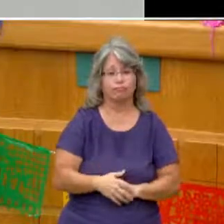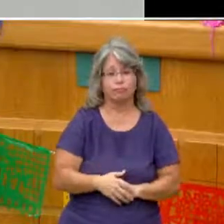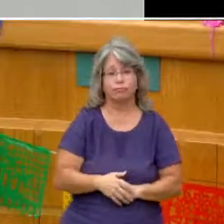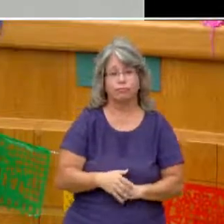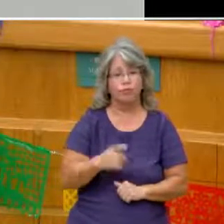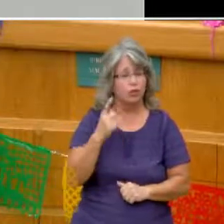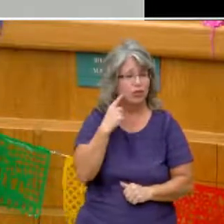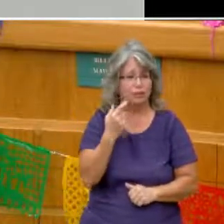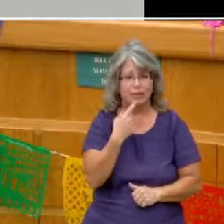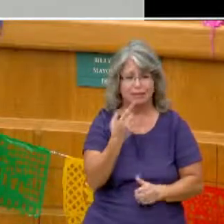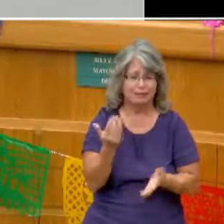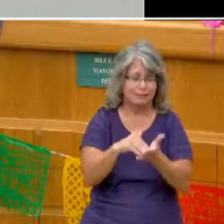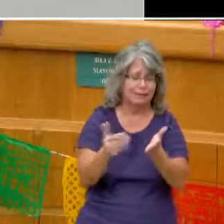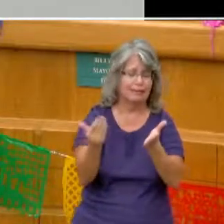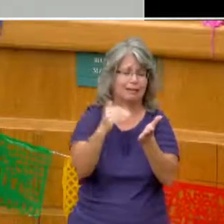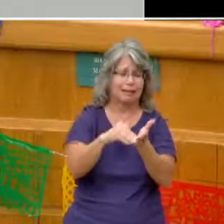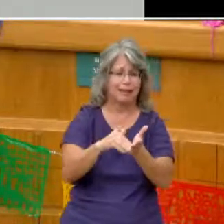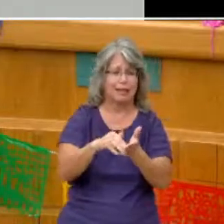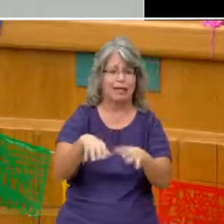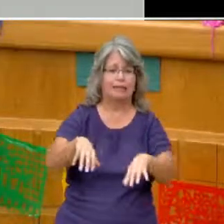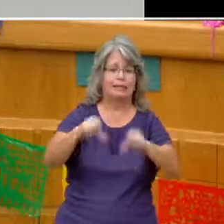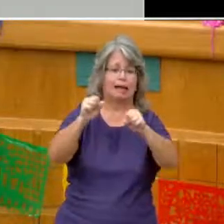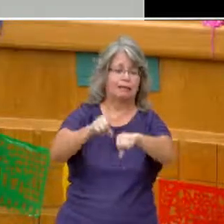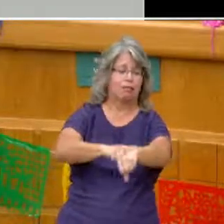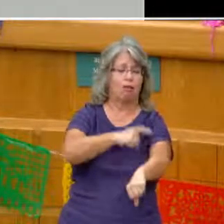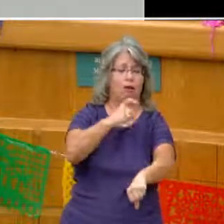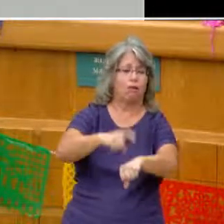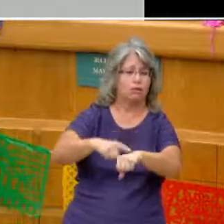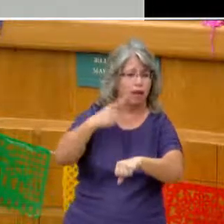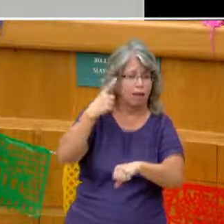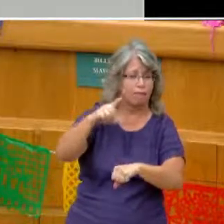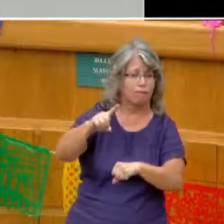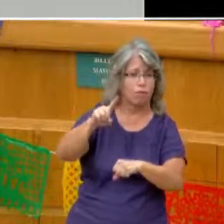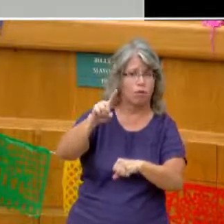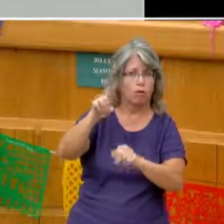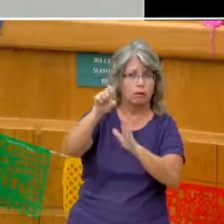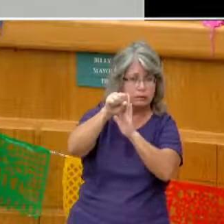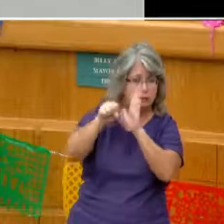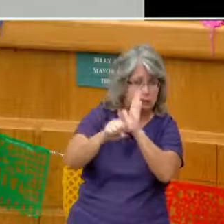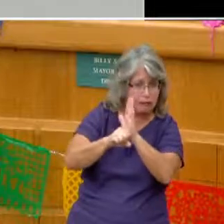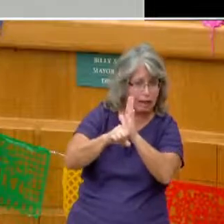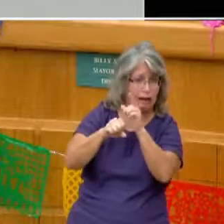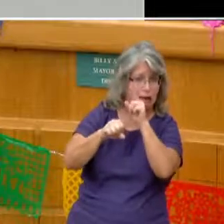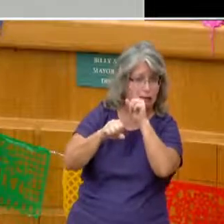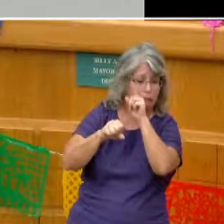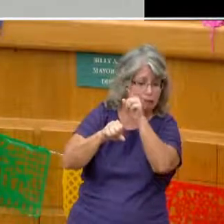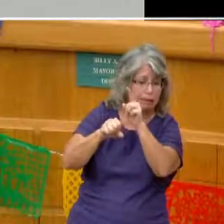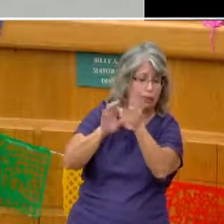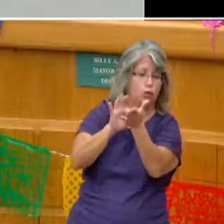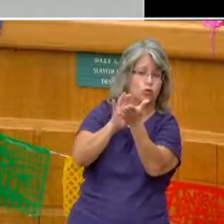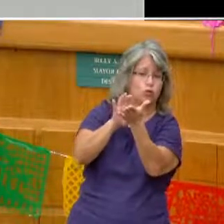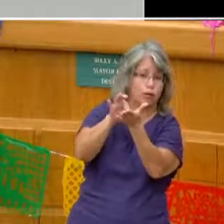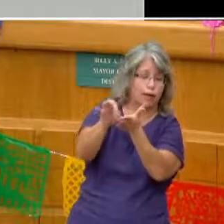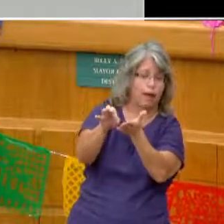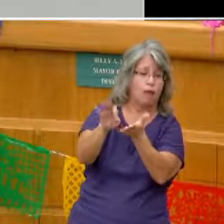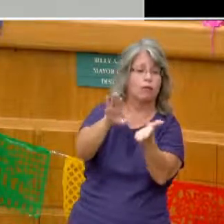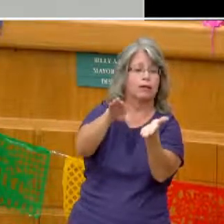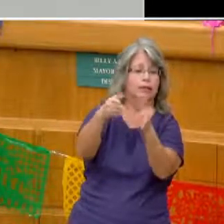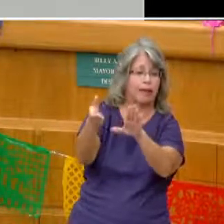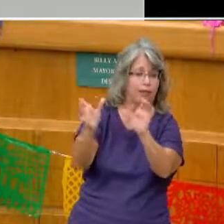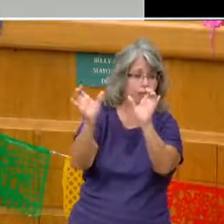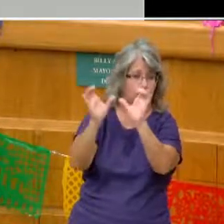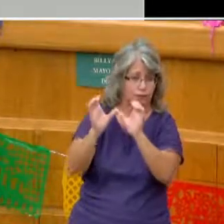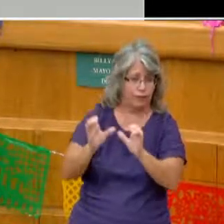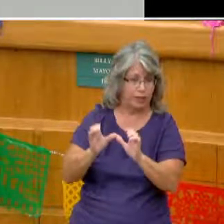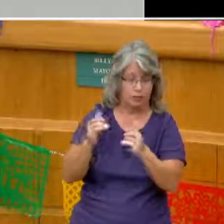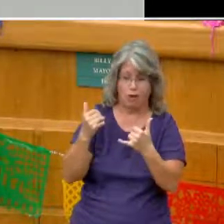time for the state to count the death certificates. And right now it's taking especially long. It's taking a month, and